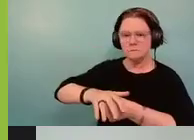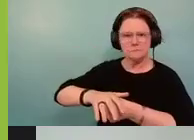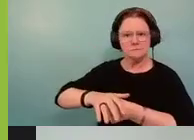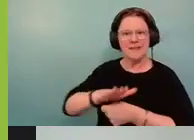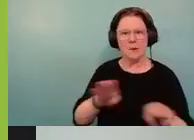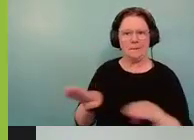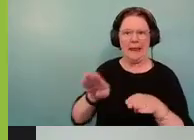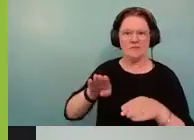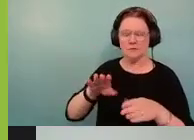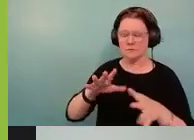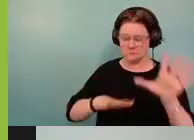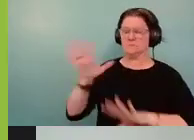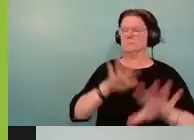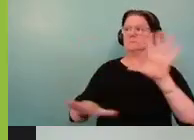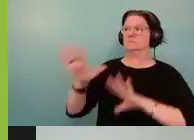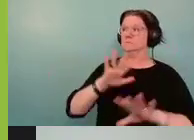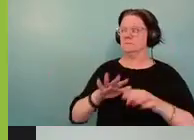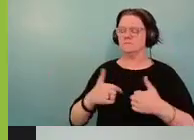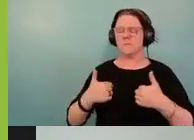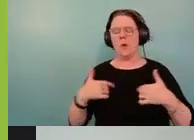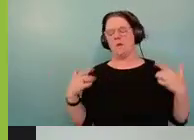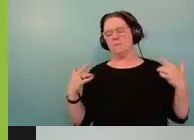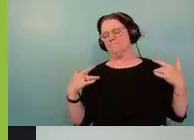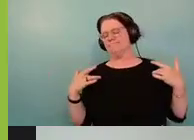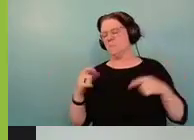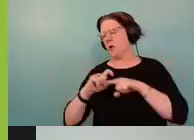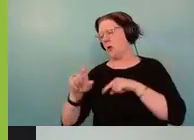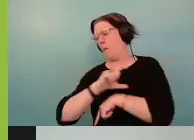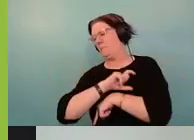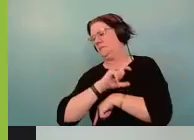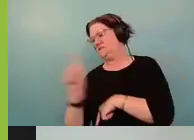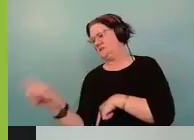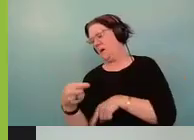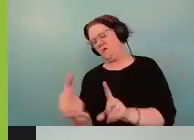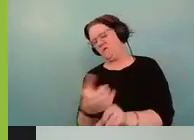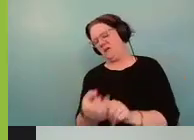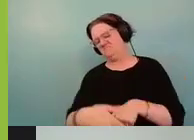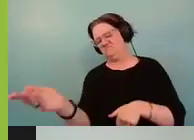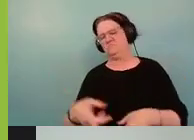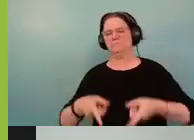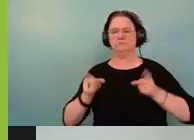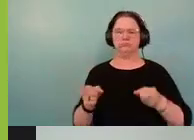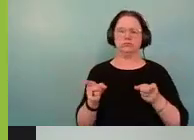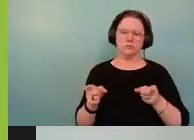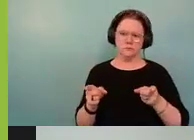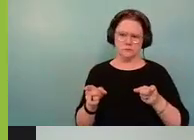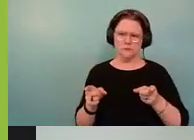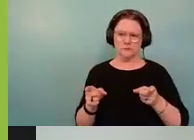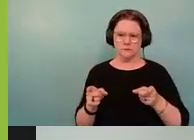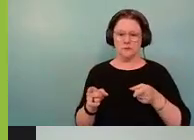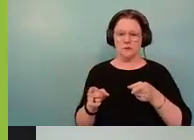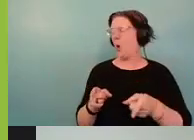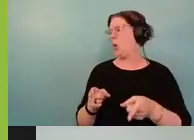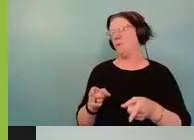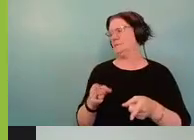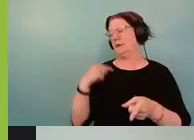either make the caregiver's life easier or make the client look crazy or